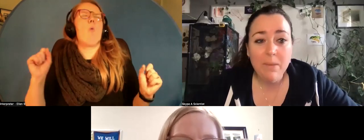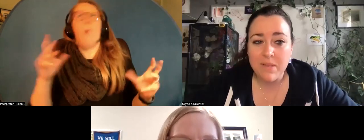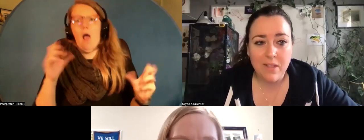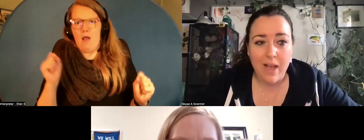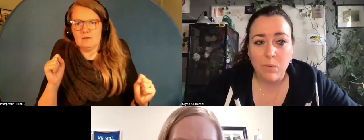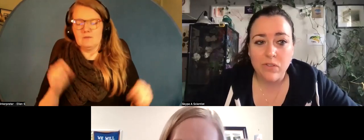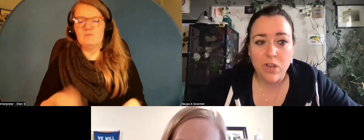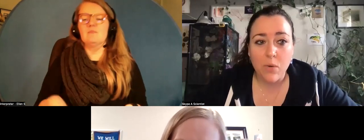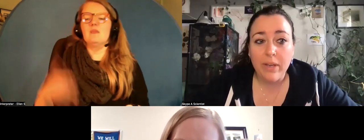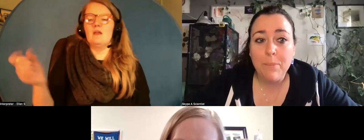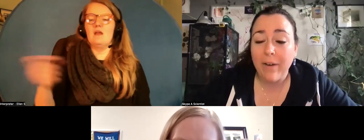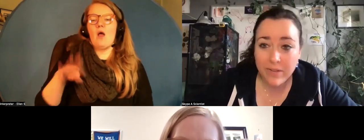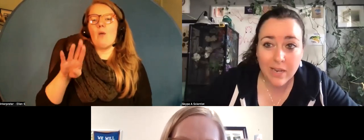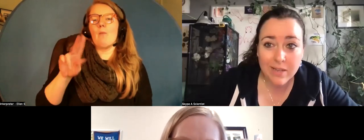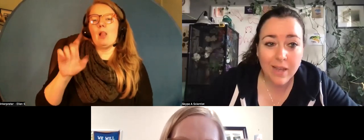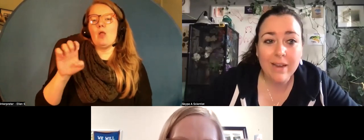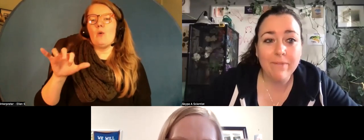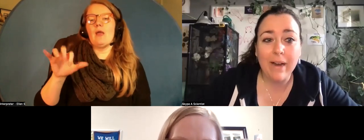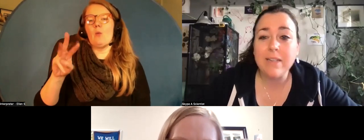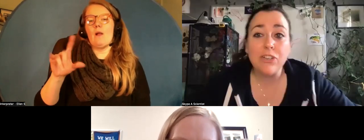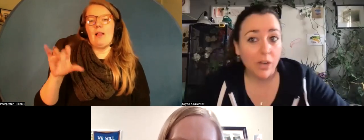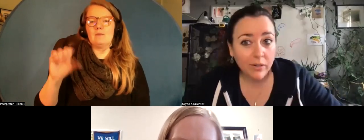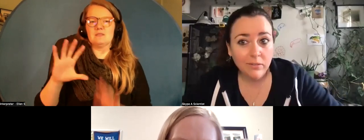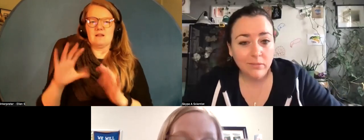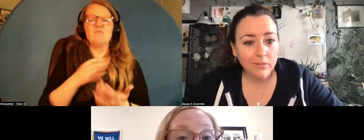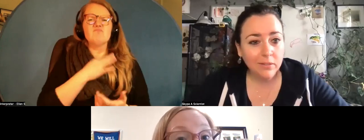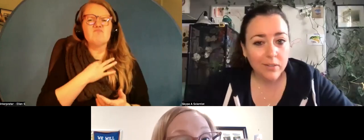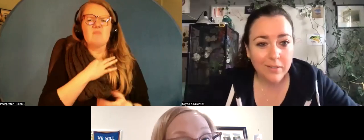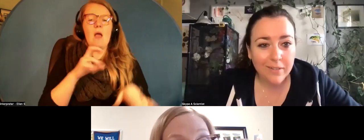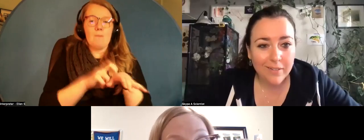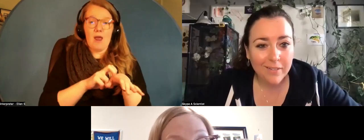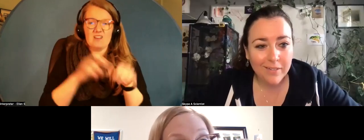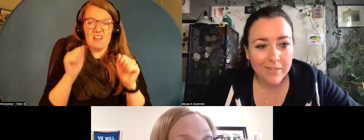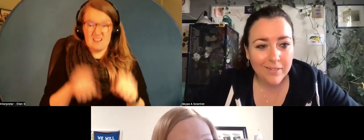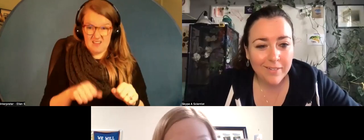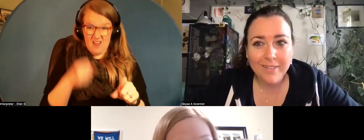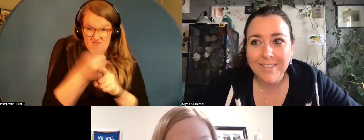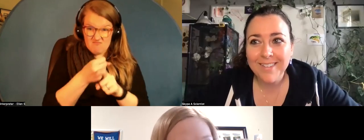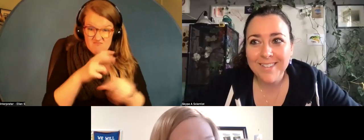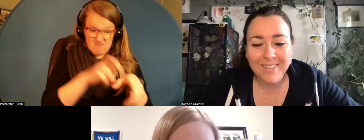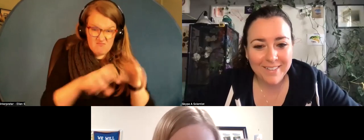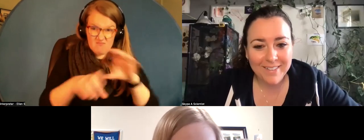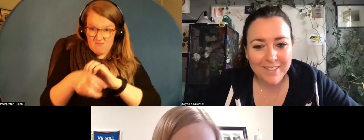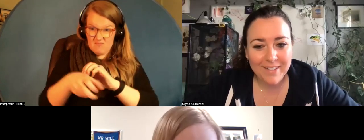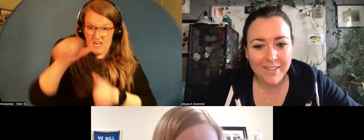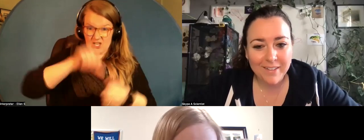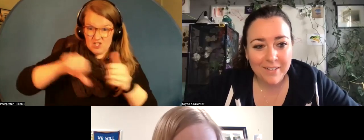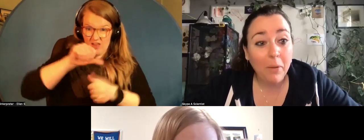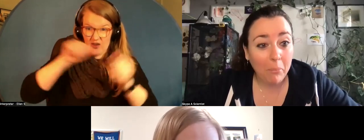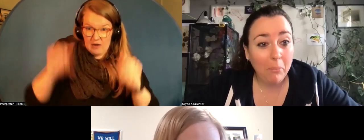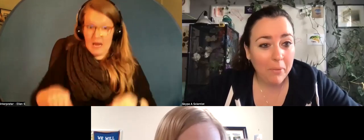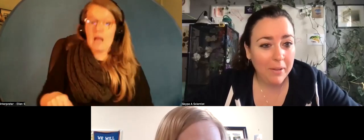Bluey Williams's class wants to know, can parasites infect each other? Yes. There are some cases of